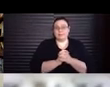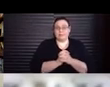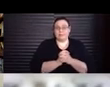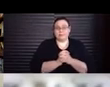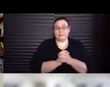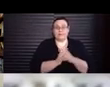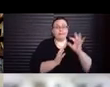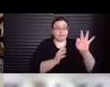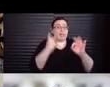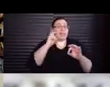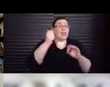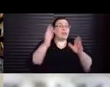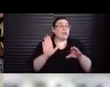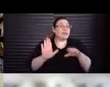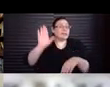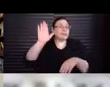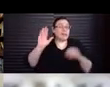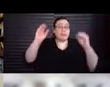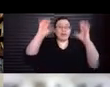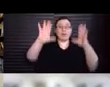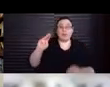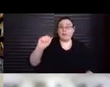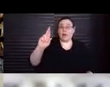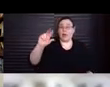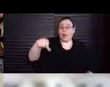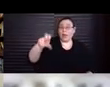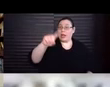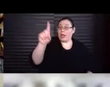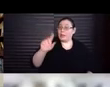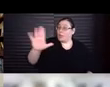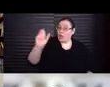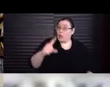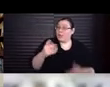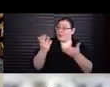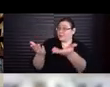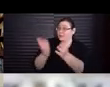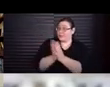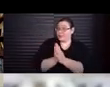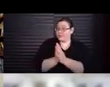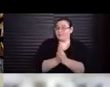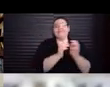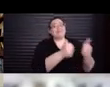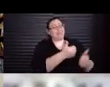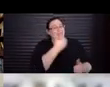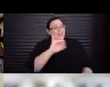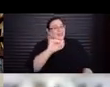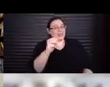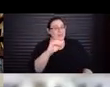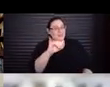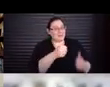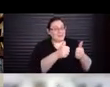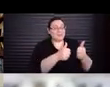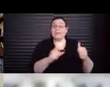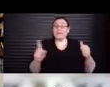All right, I see another hand raised. Professor Marquez, would you like to ask your question? Yes, thank you, Jamie. First of